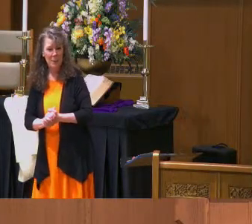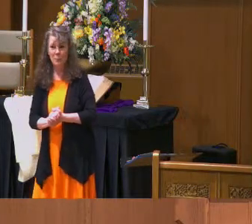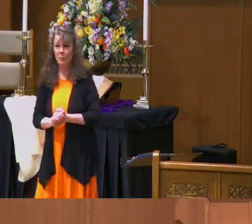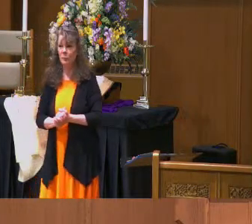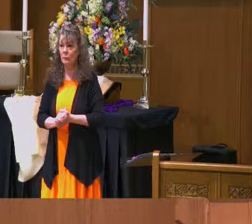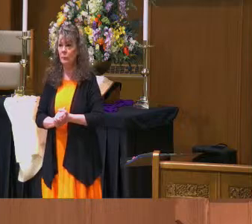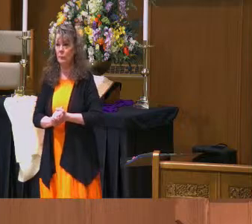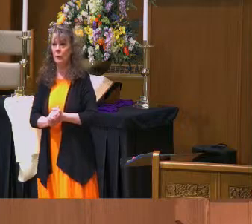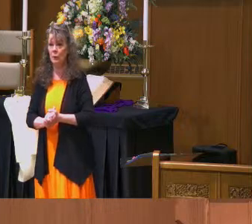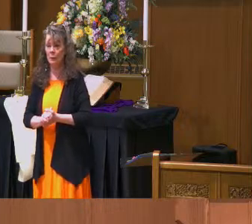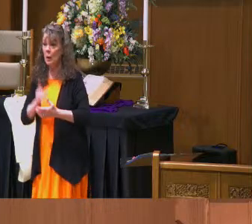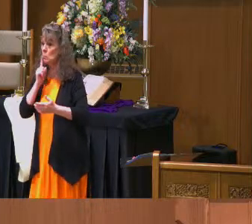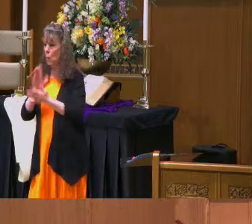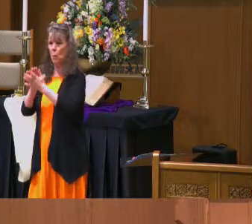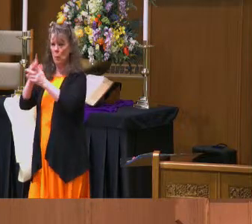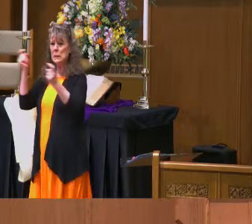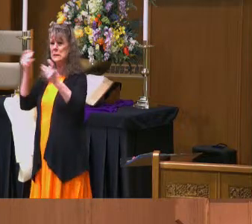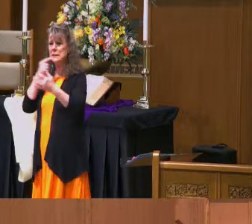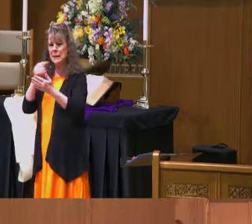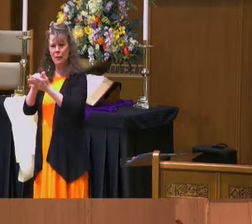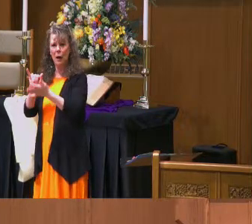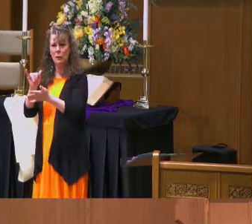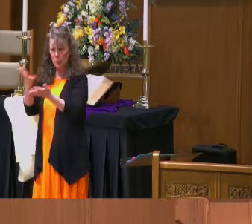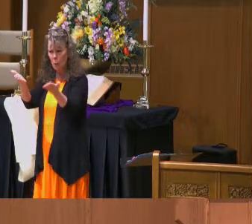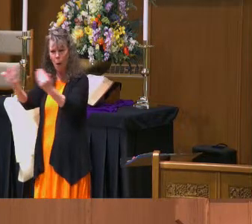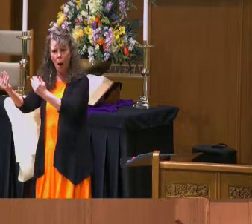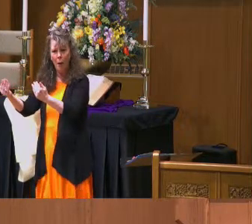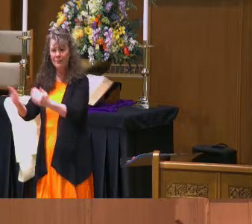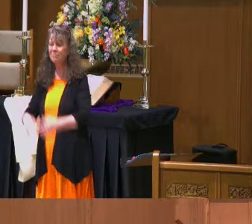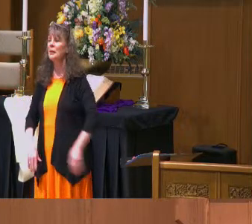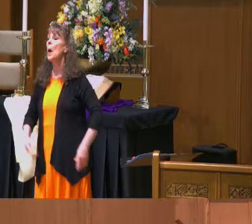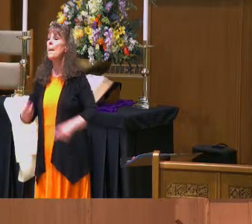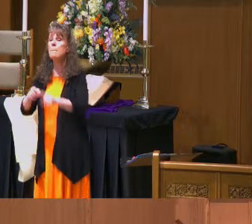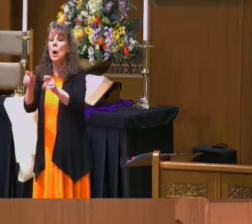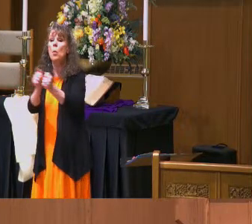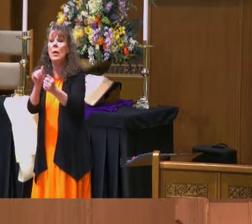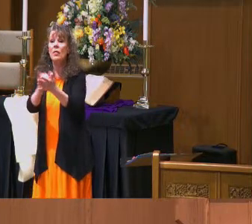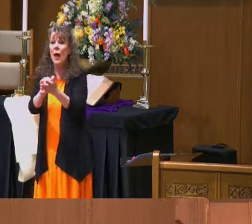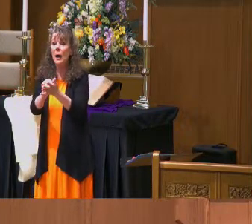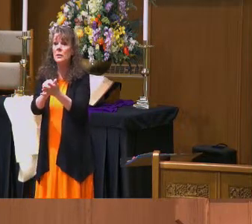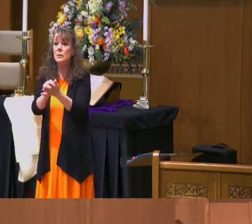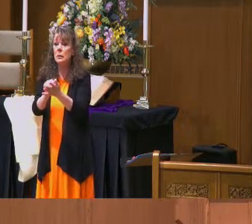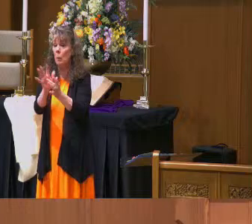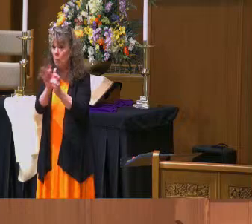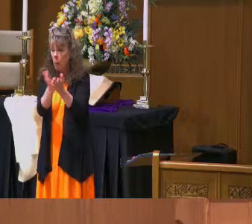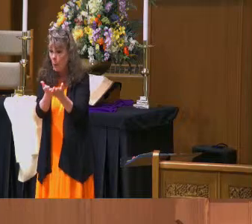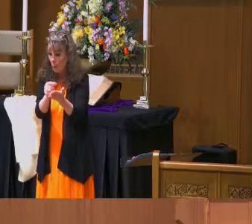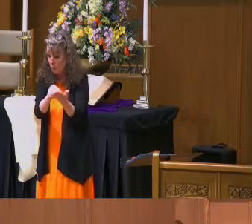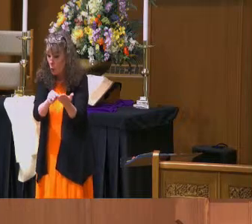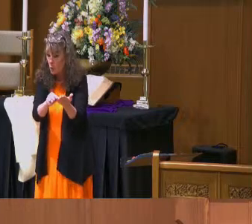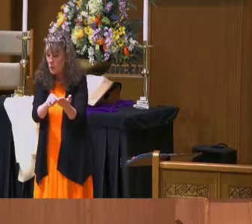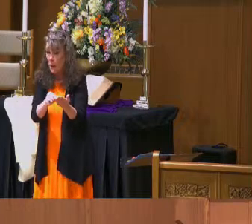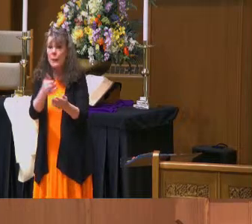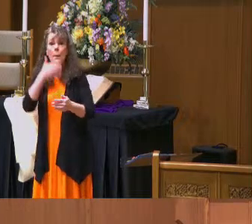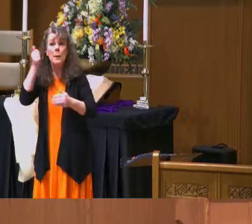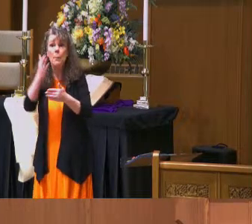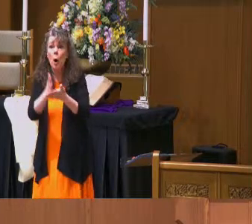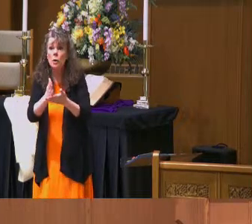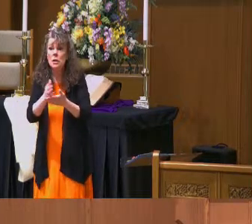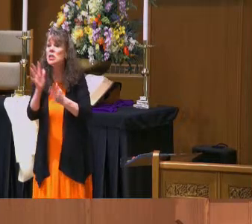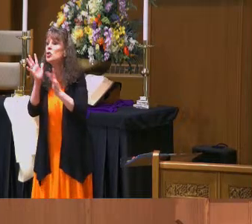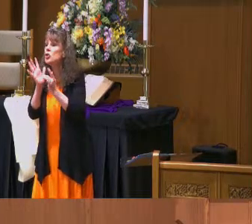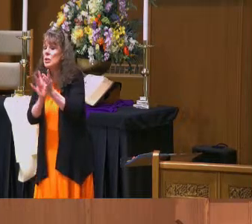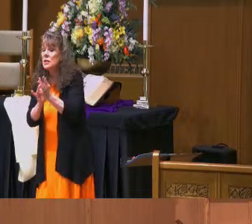She can even sign it and say it. Come on, guys. But according to this passage, apparently, and here's the best part of this,